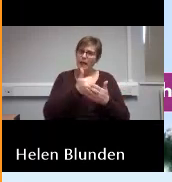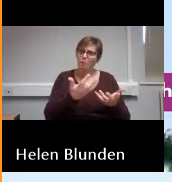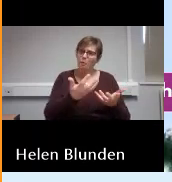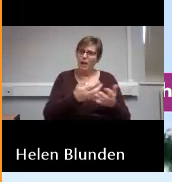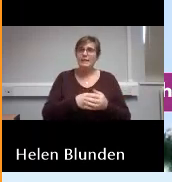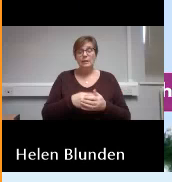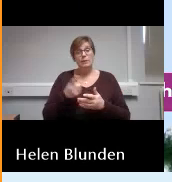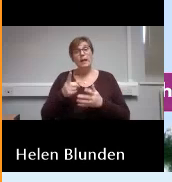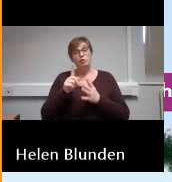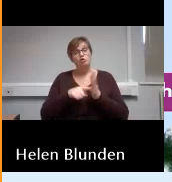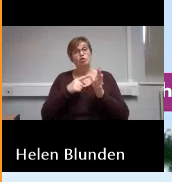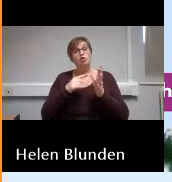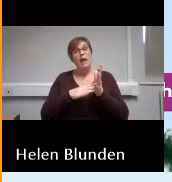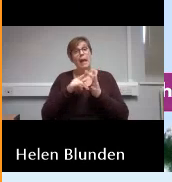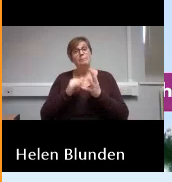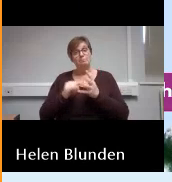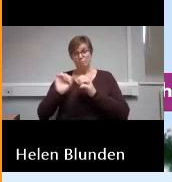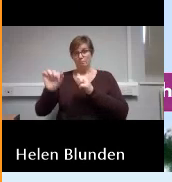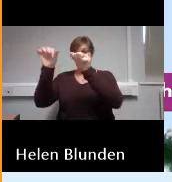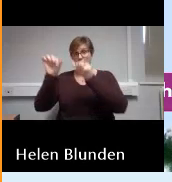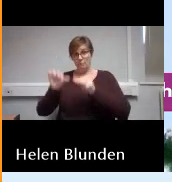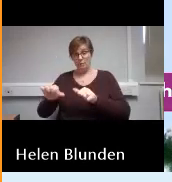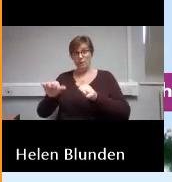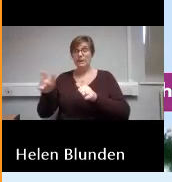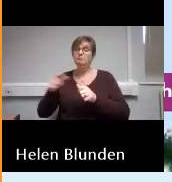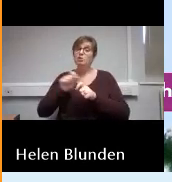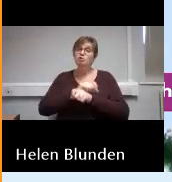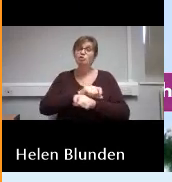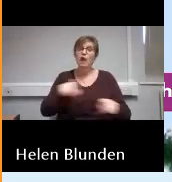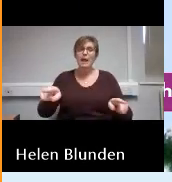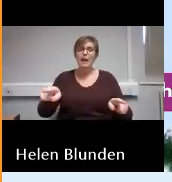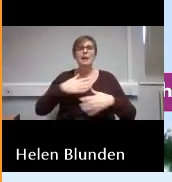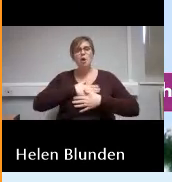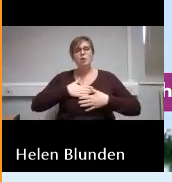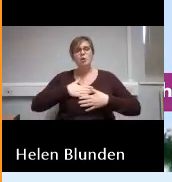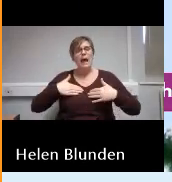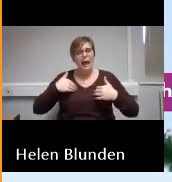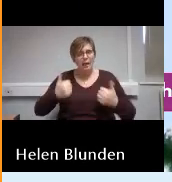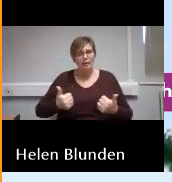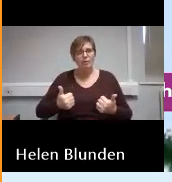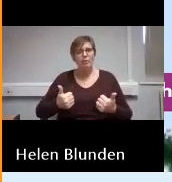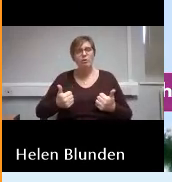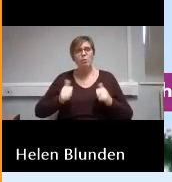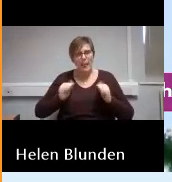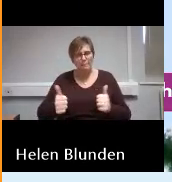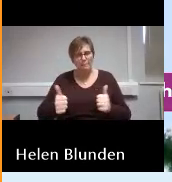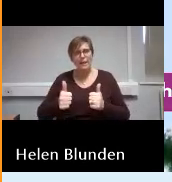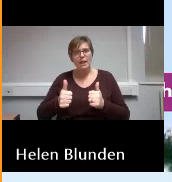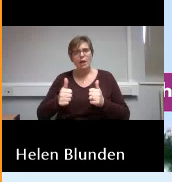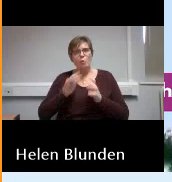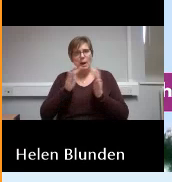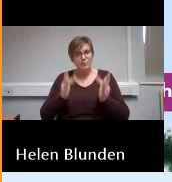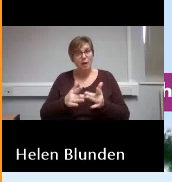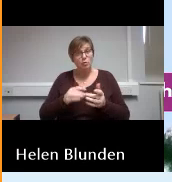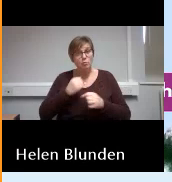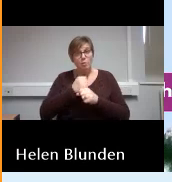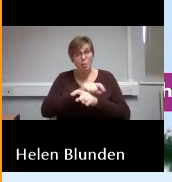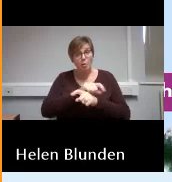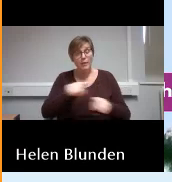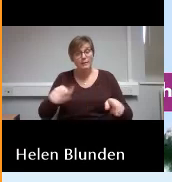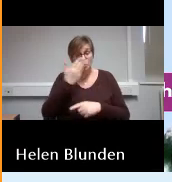that James was sharing. It's about, the emotional health and wellbeing website. We promote that in schools. COOS